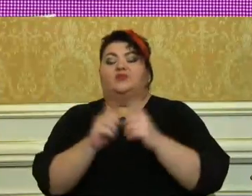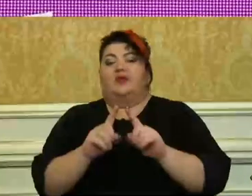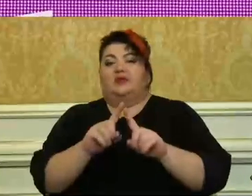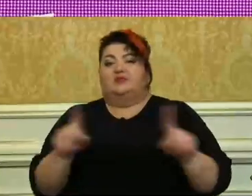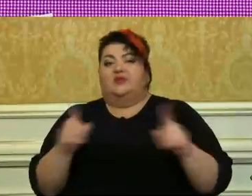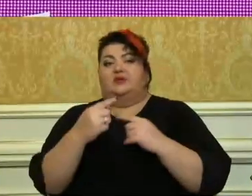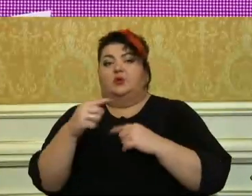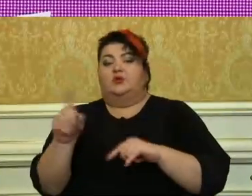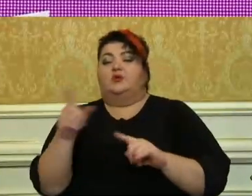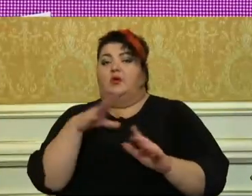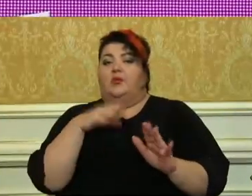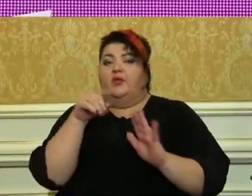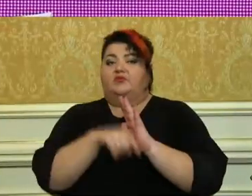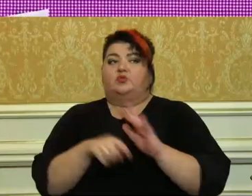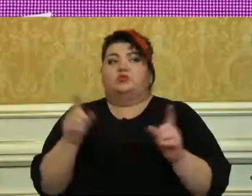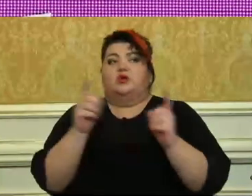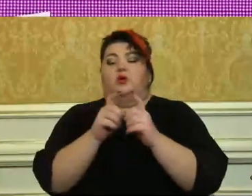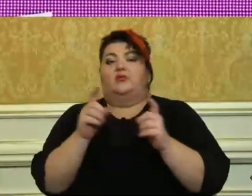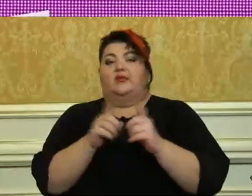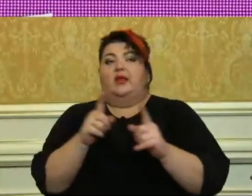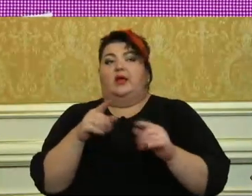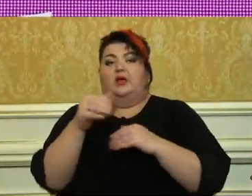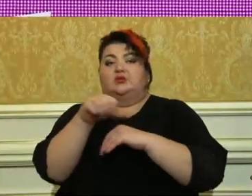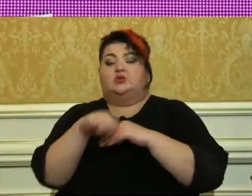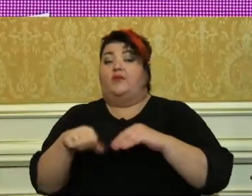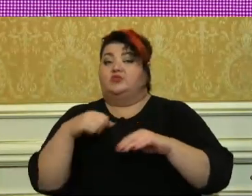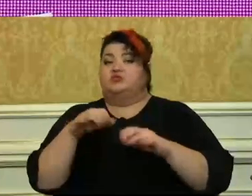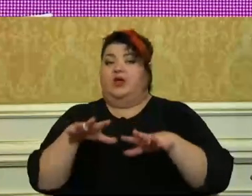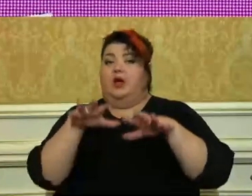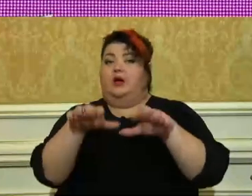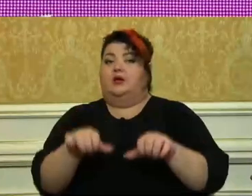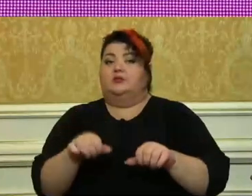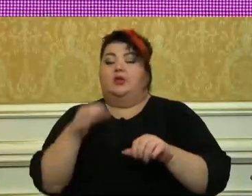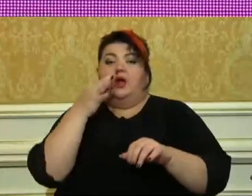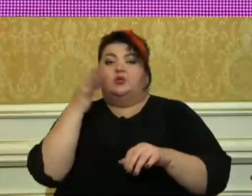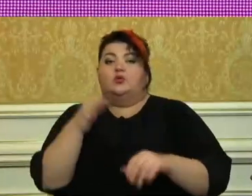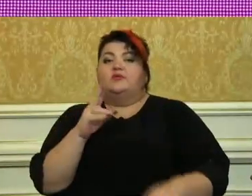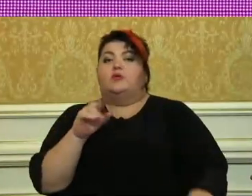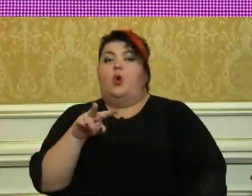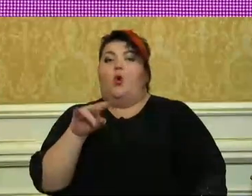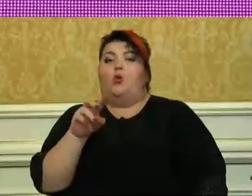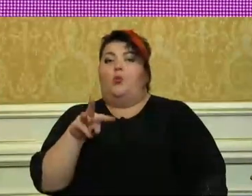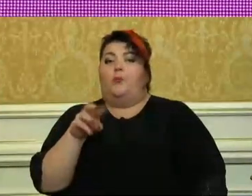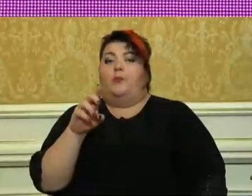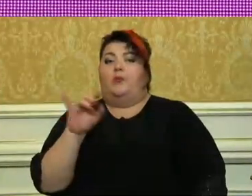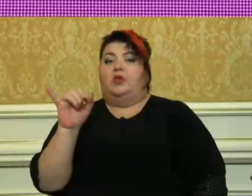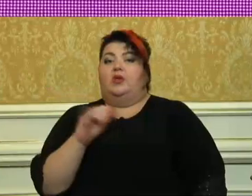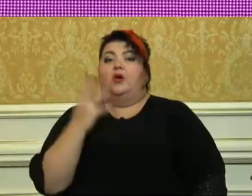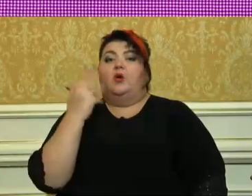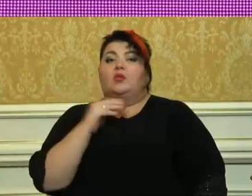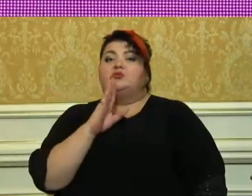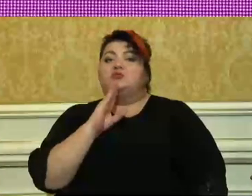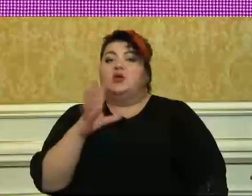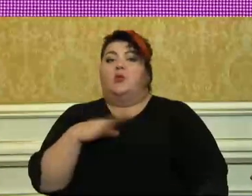different conflicts. It's a little bit different because they were internal conflicts, but not the aggression. But for example, the experience of Colombia,